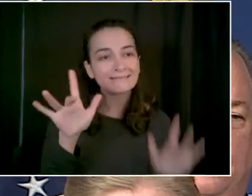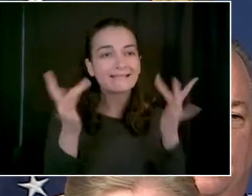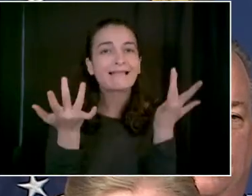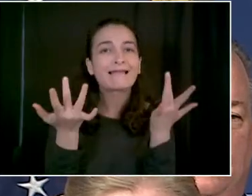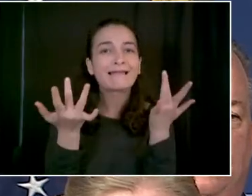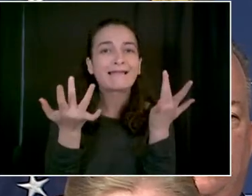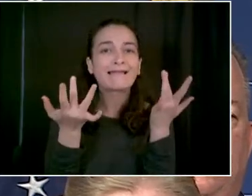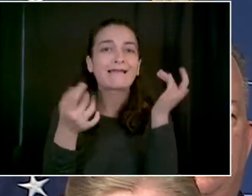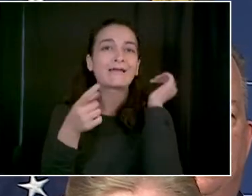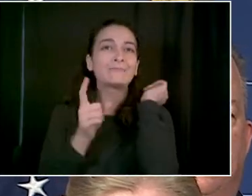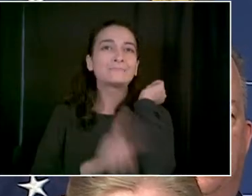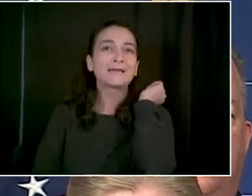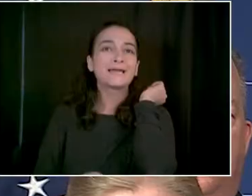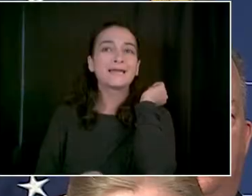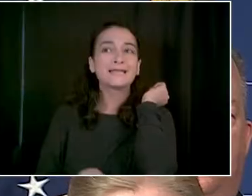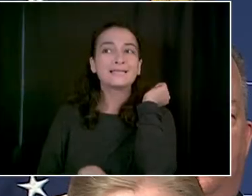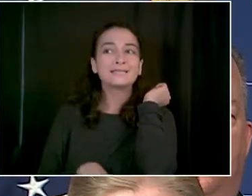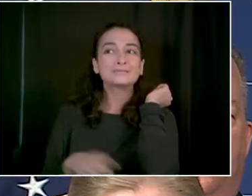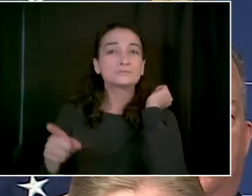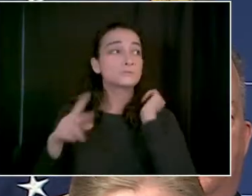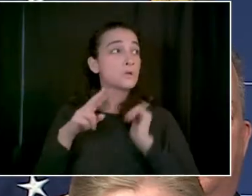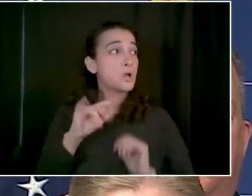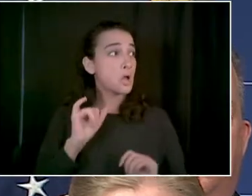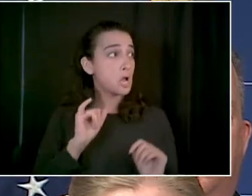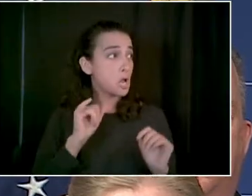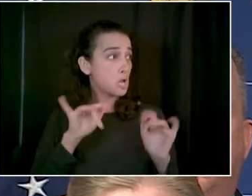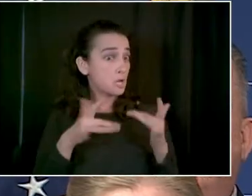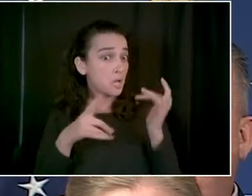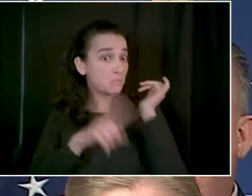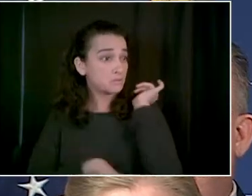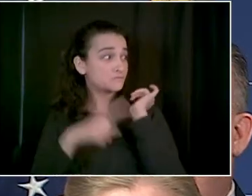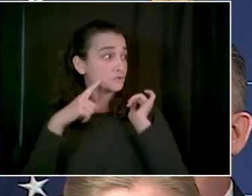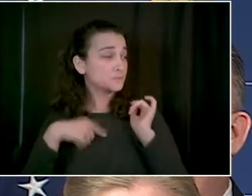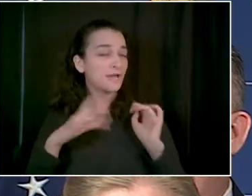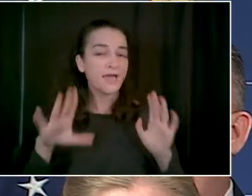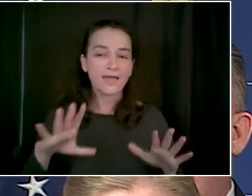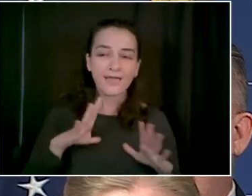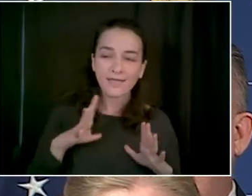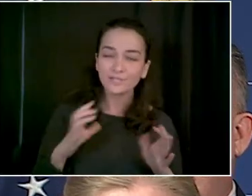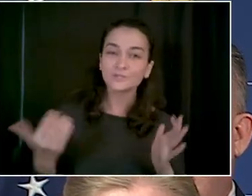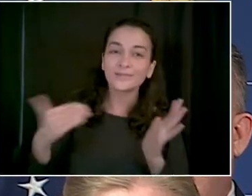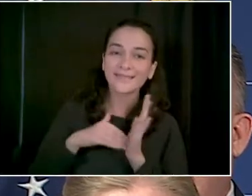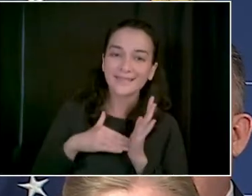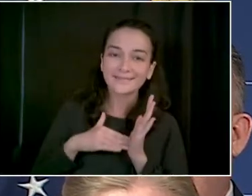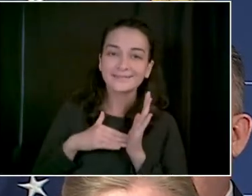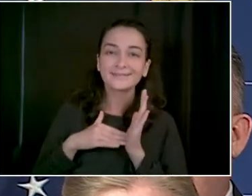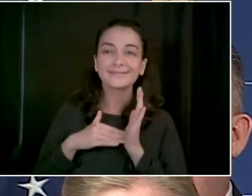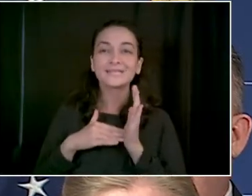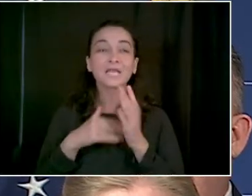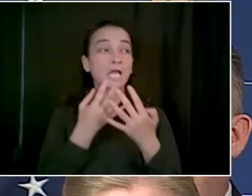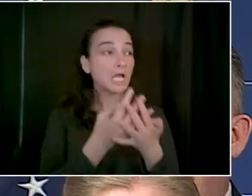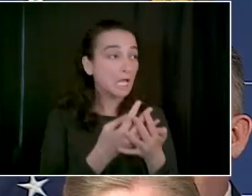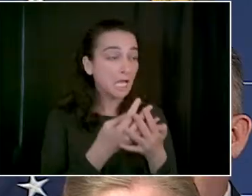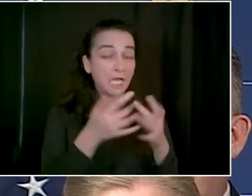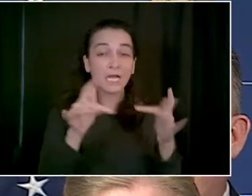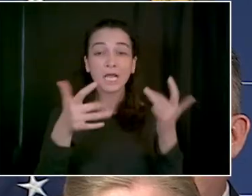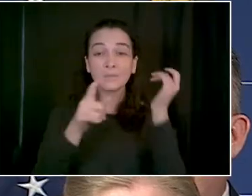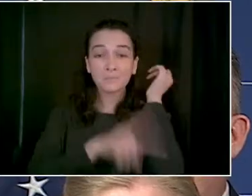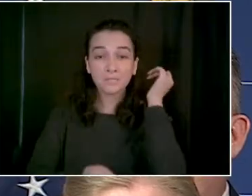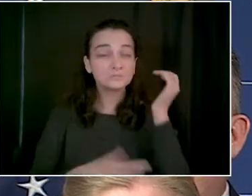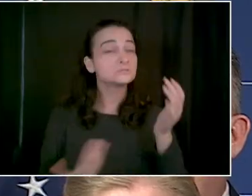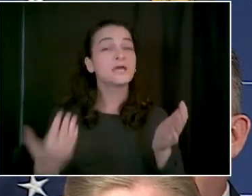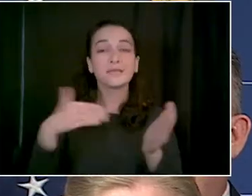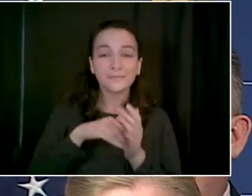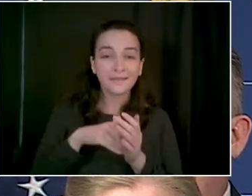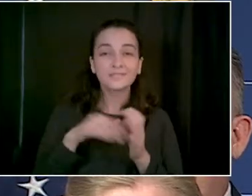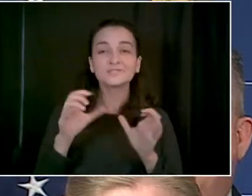have the community behind us. We feel the outrage. We know the slander that this group is really putting